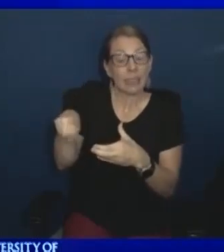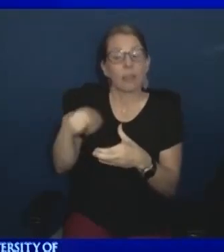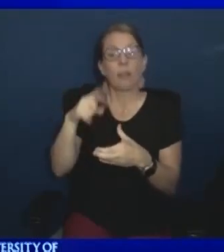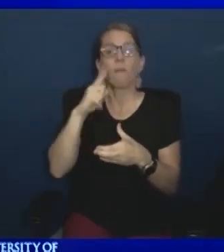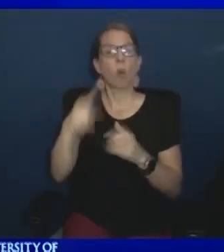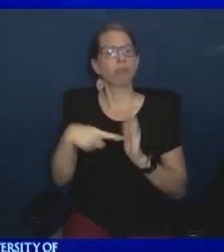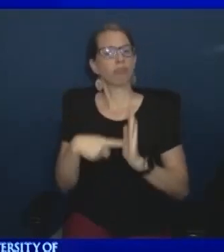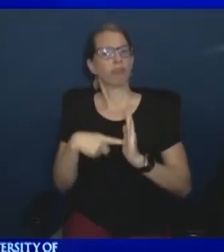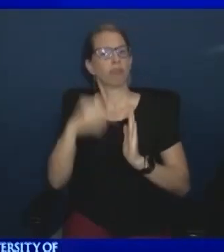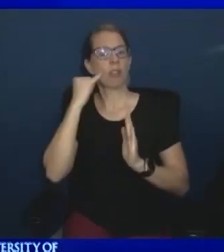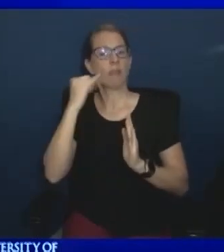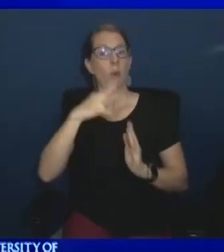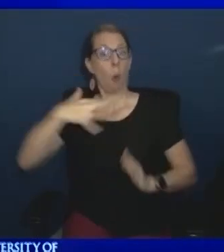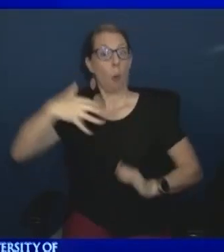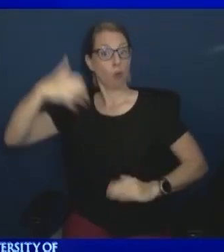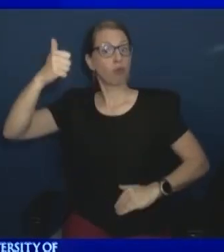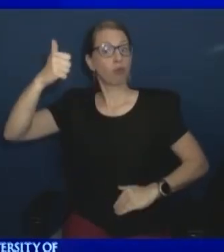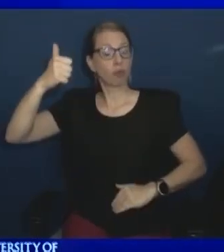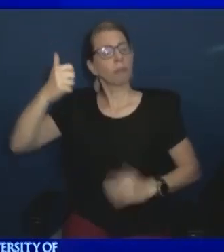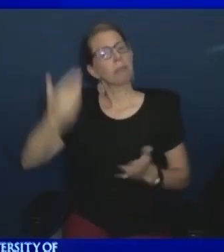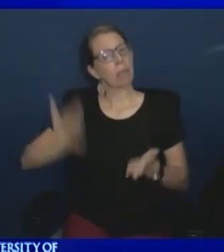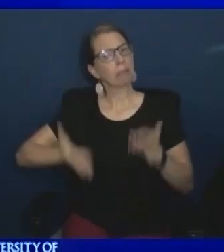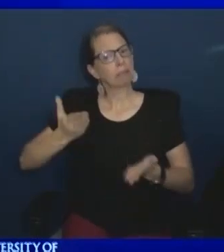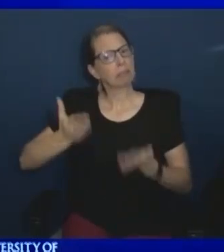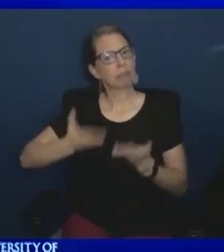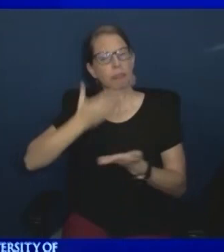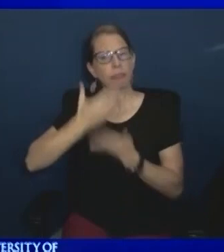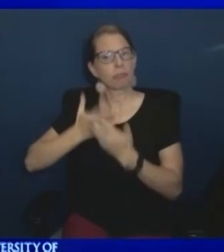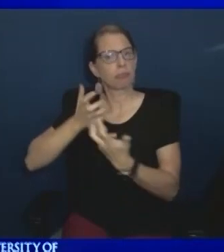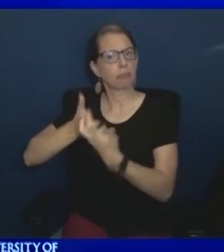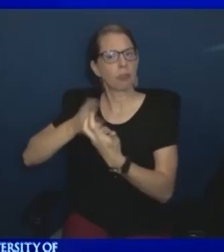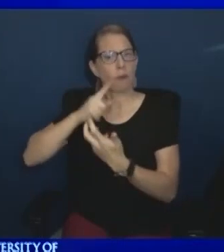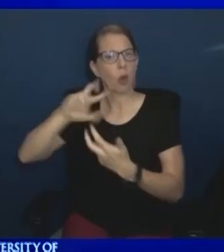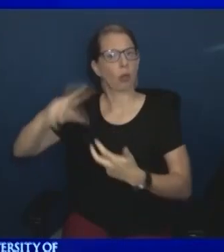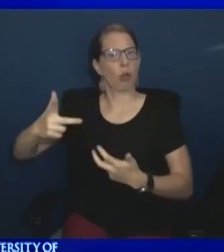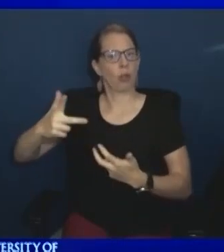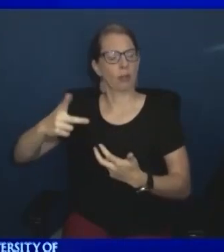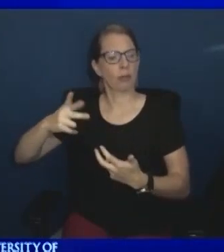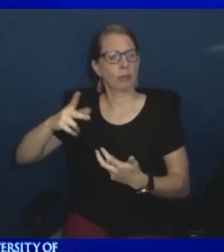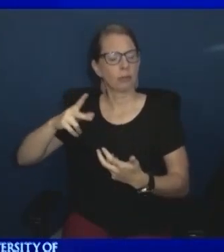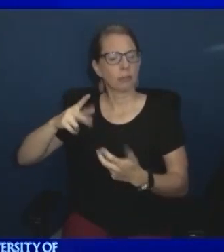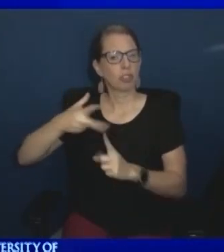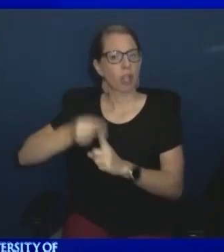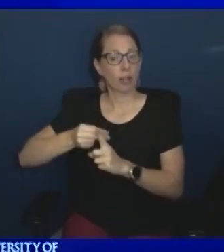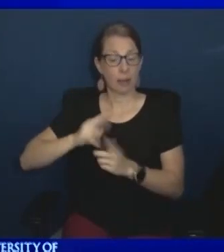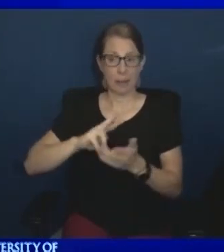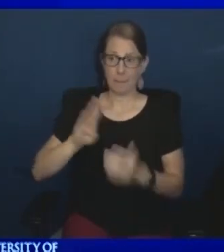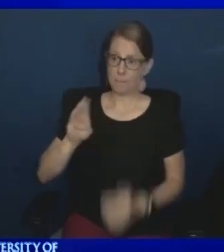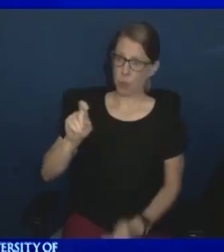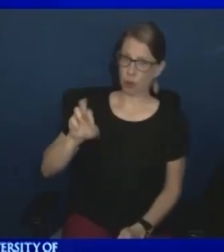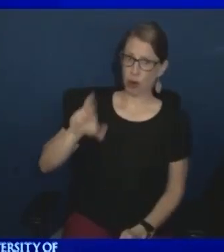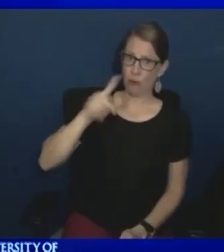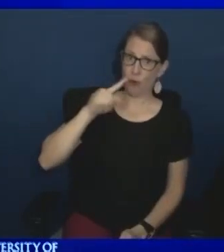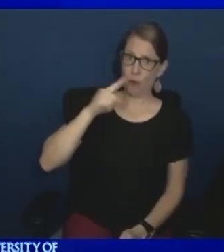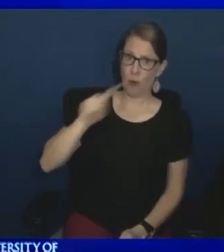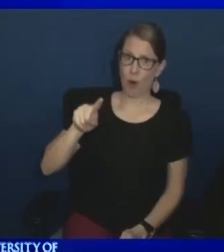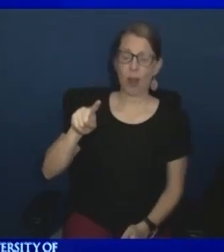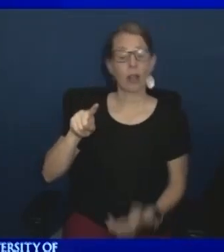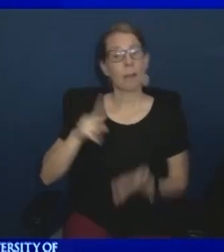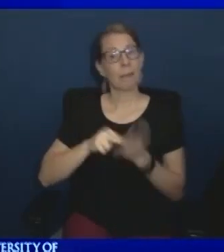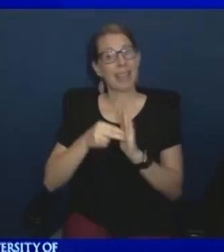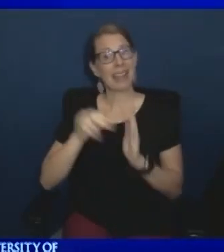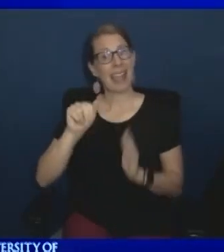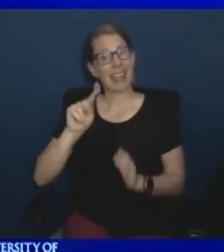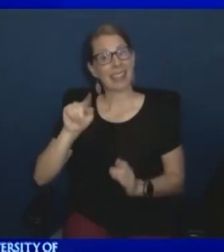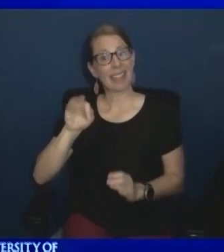age, that may be. But we also have to look at, why are we giving a booster shot? Is it to chase antibody levels and keep antibody levels up,